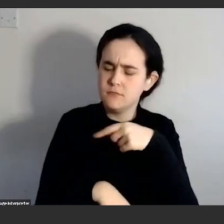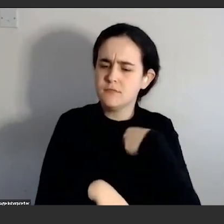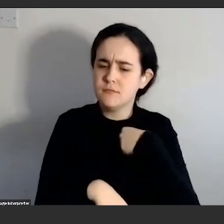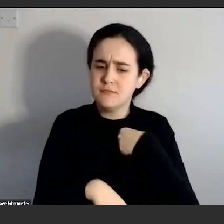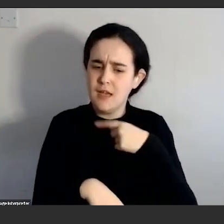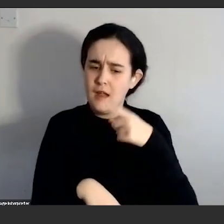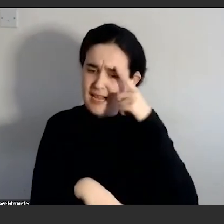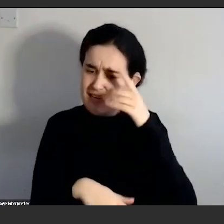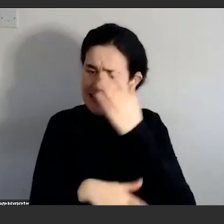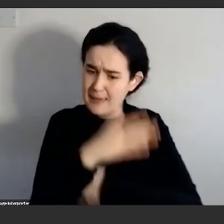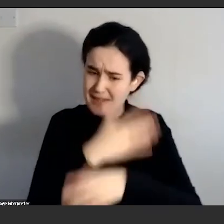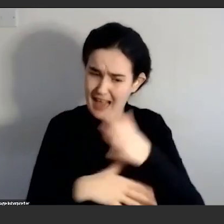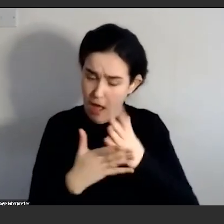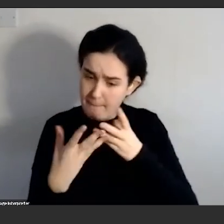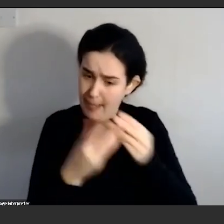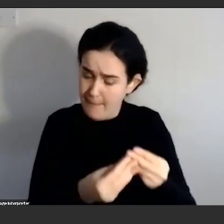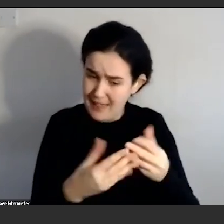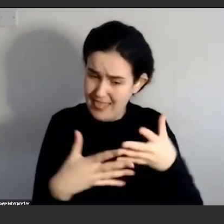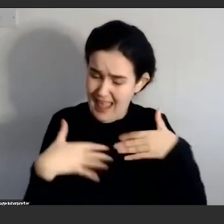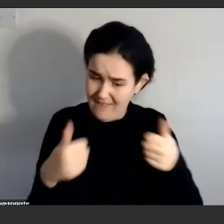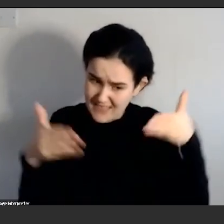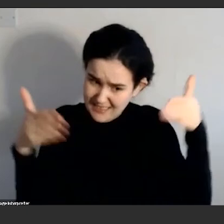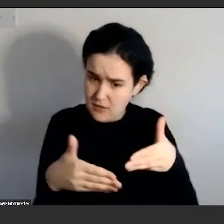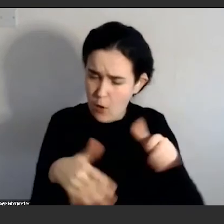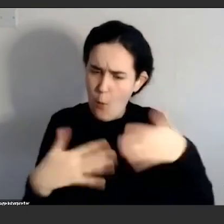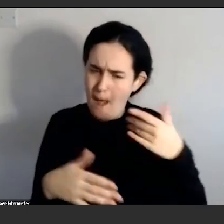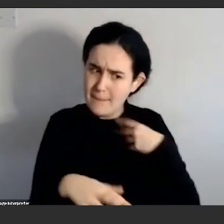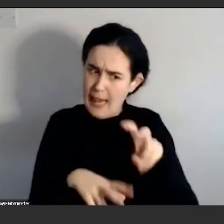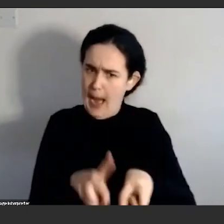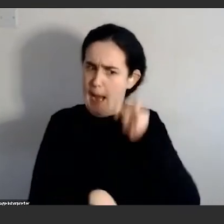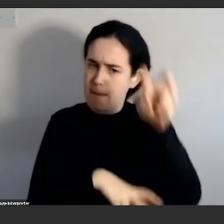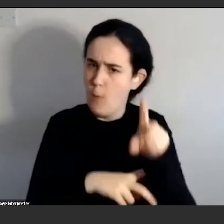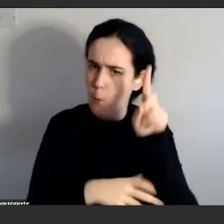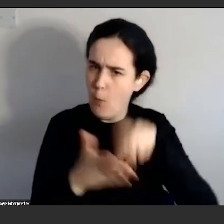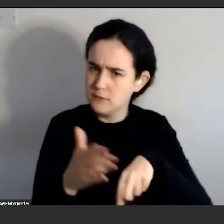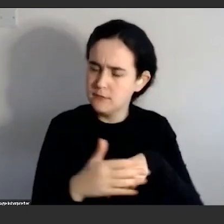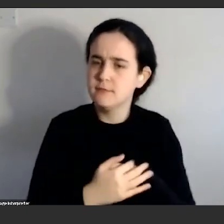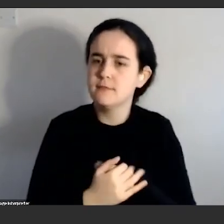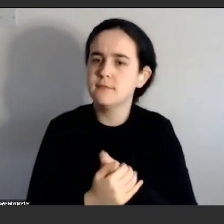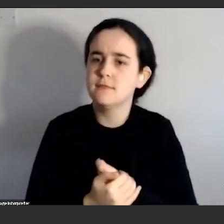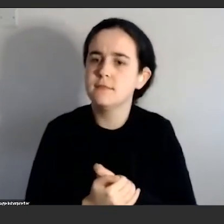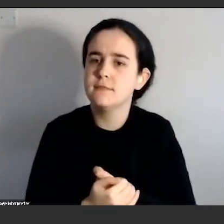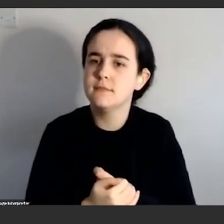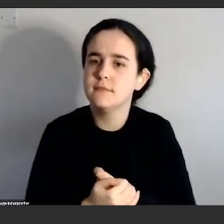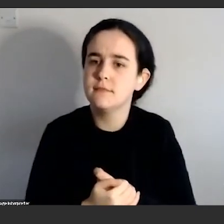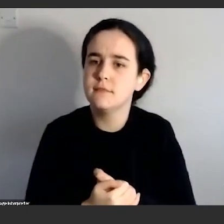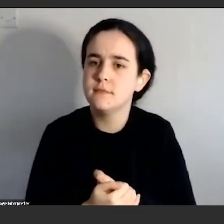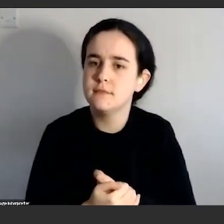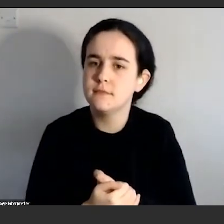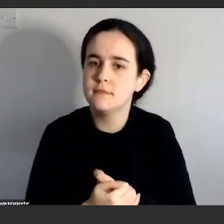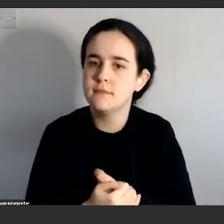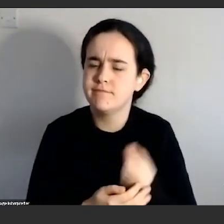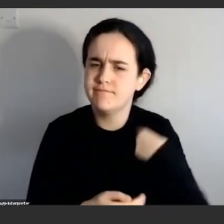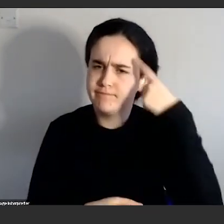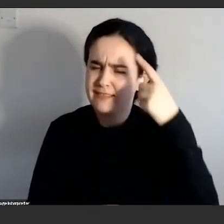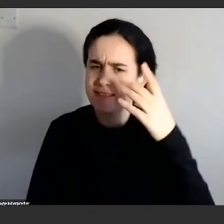to acceptable level, we need to include everyone, not just children without disabilities, but also